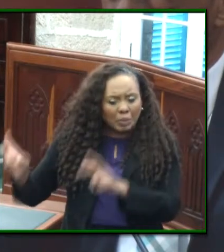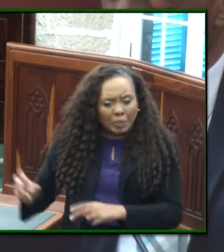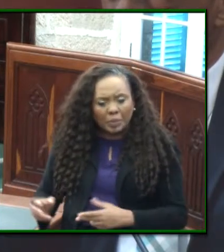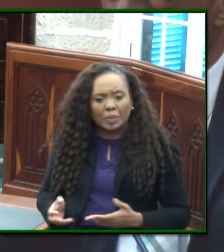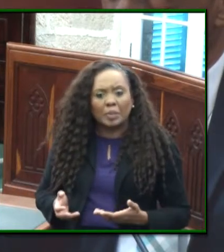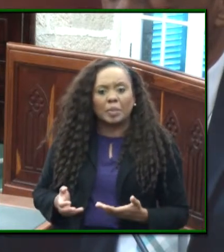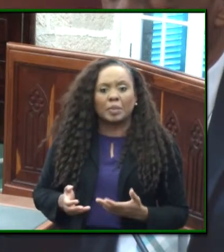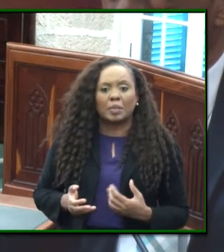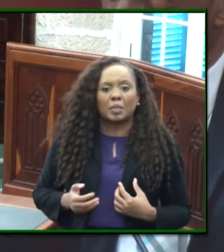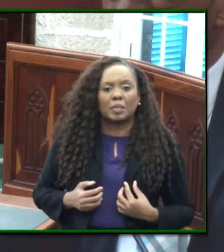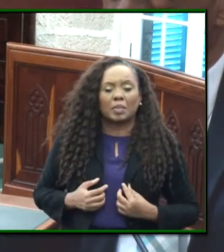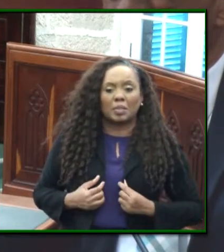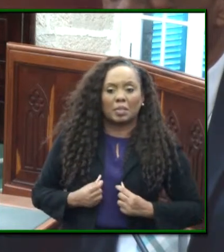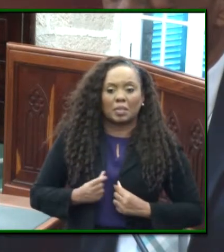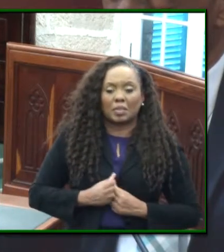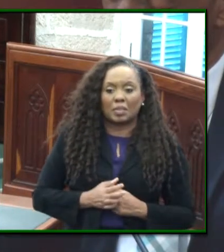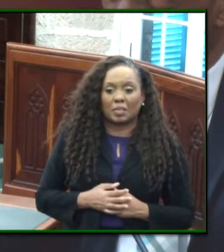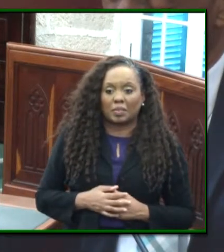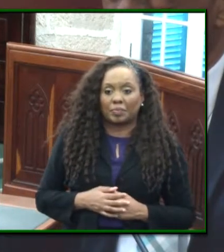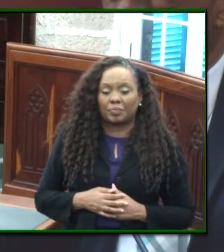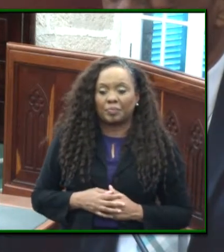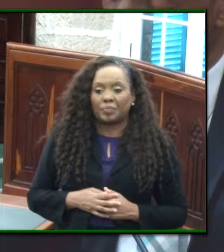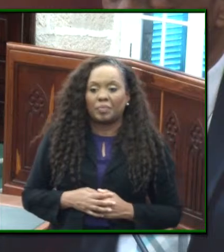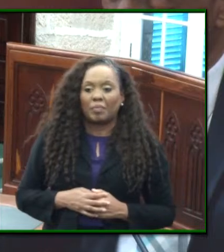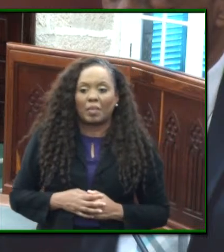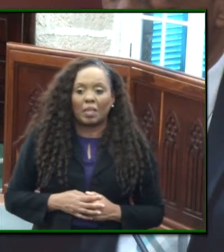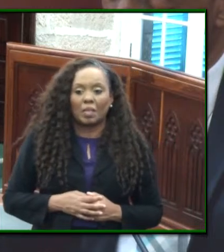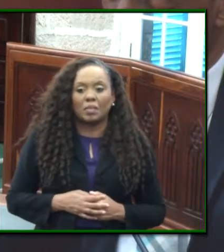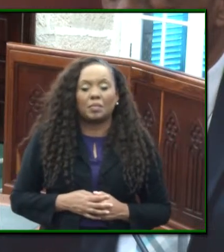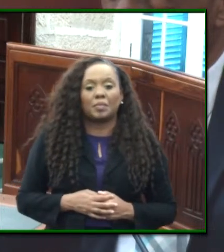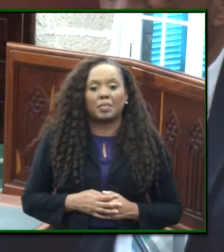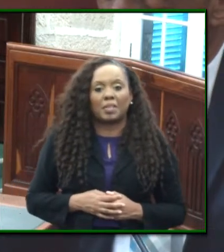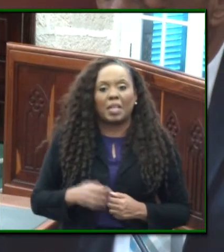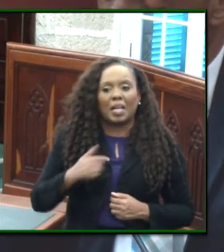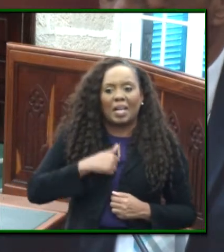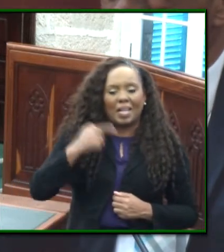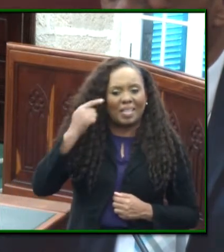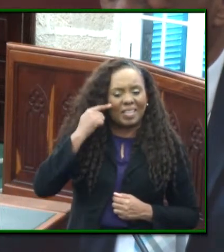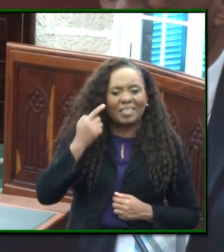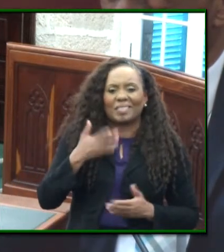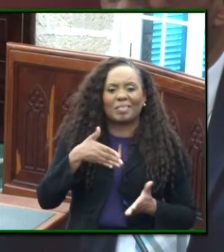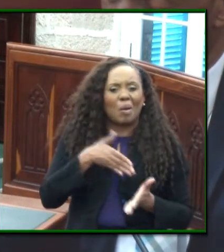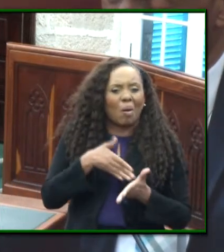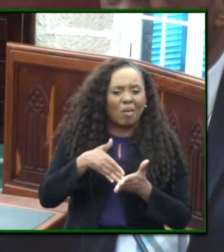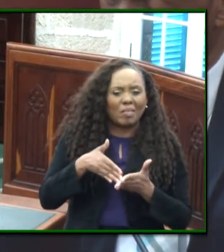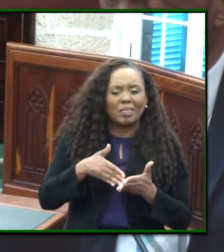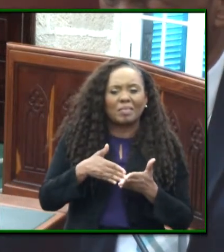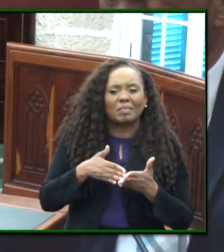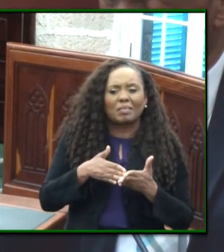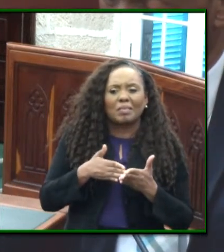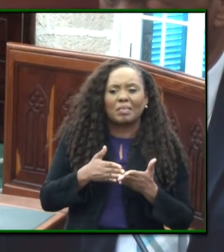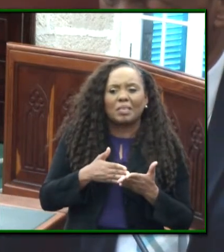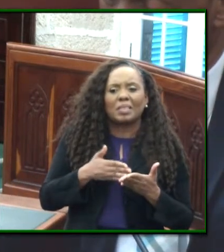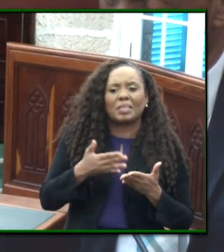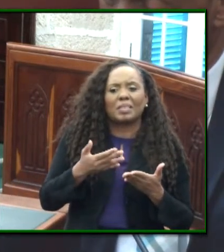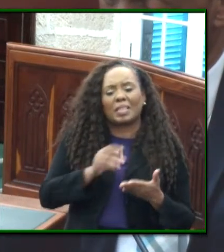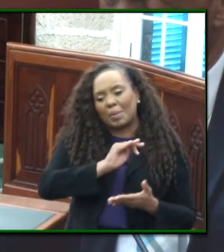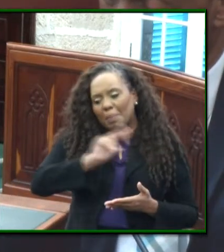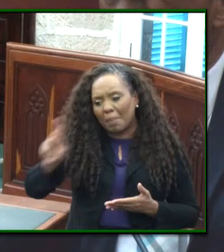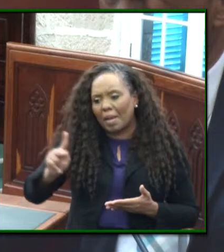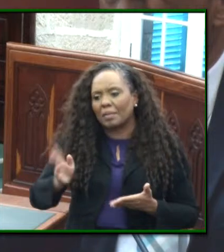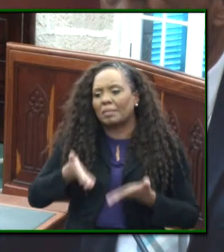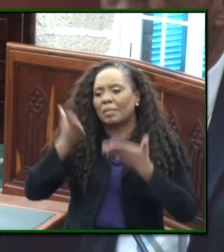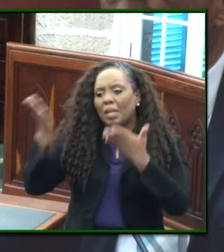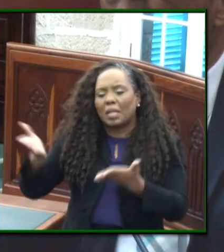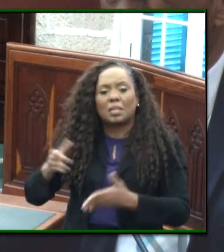refer way too many matters back to the police, but I'm satisfied that there's room for